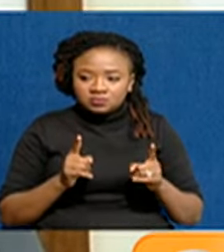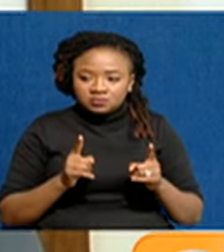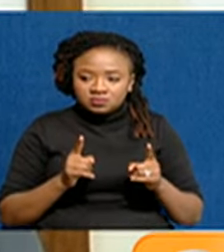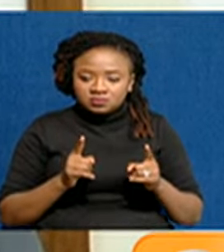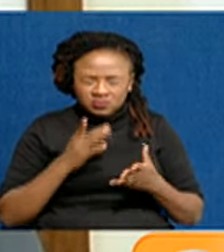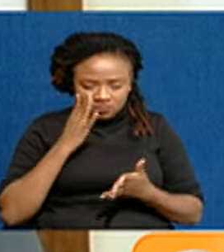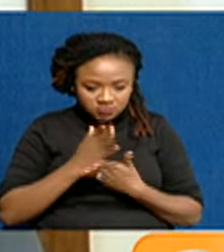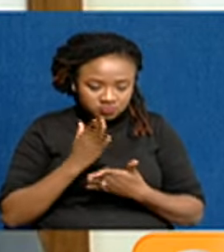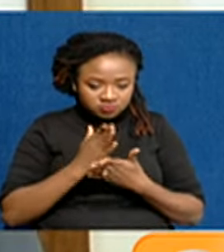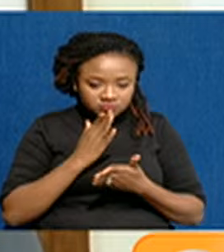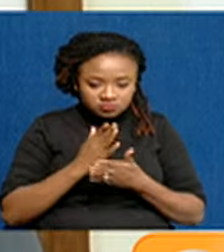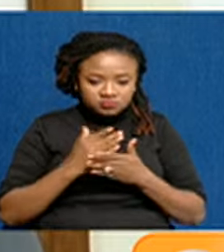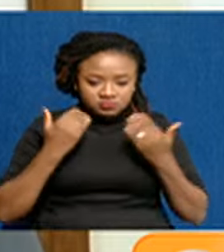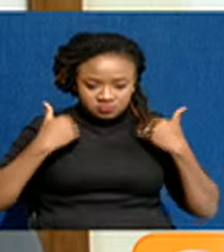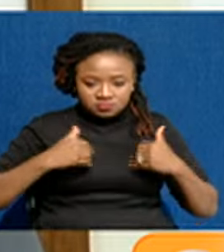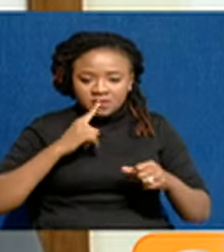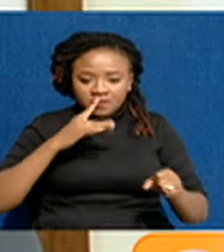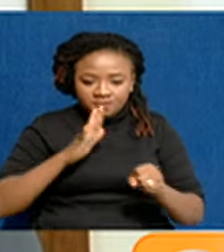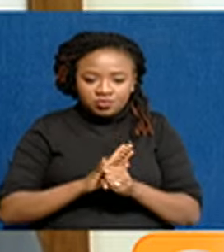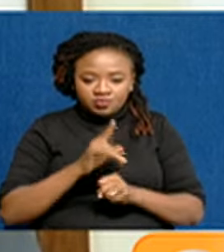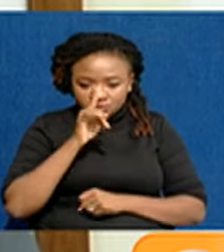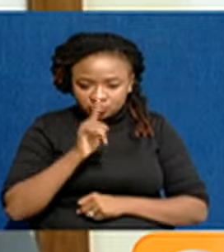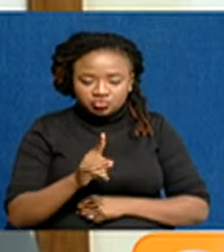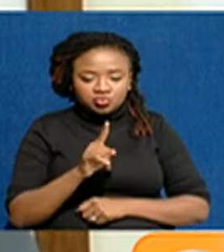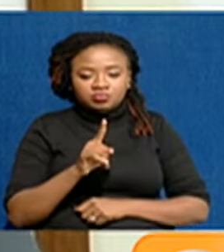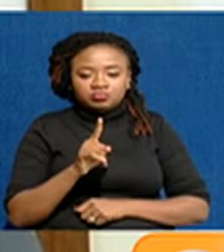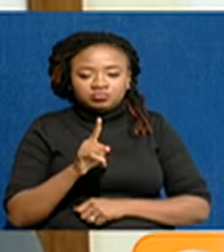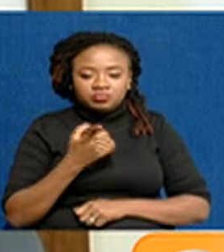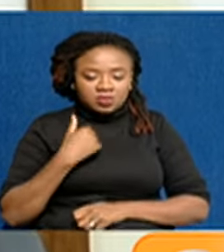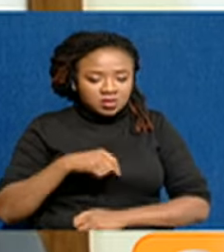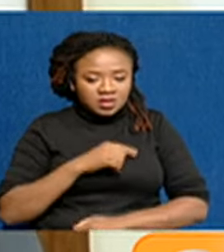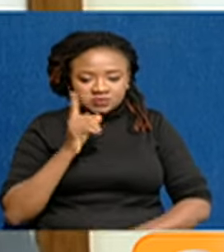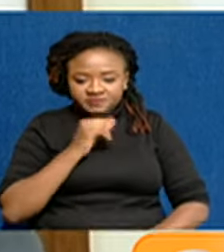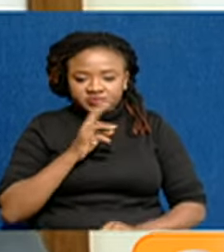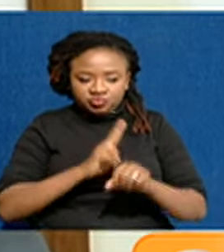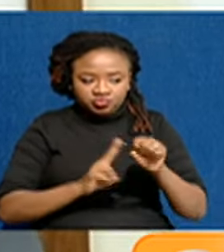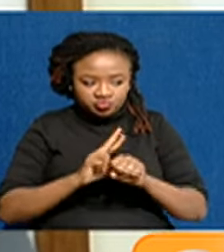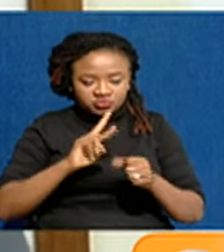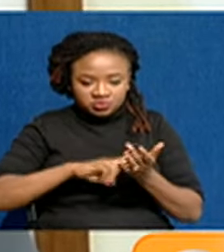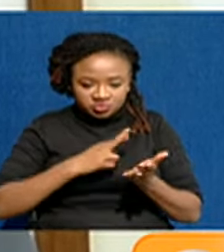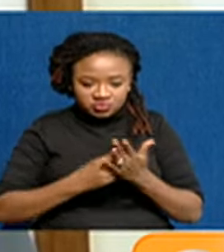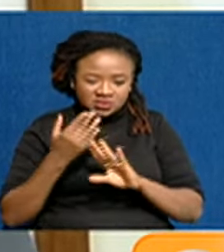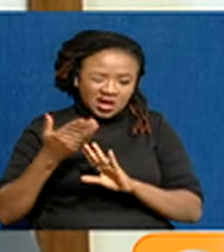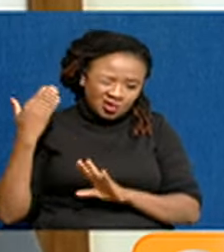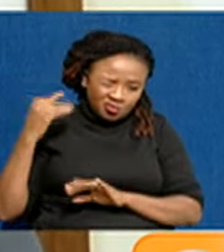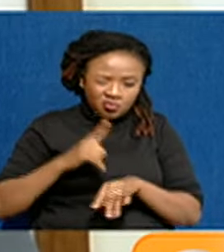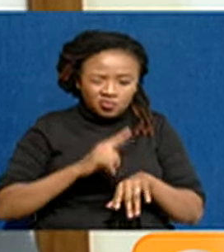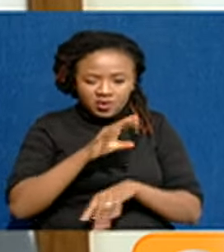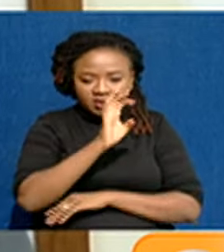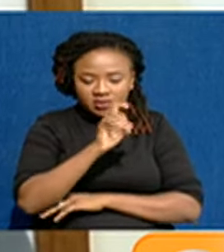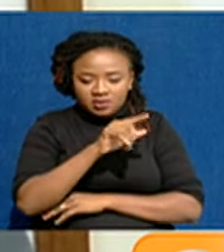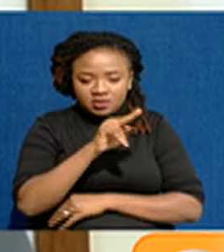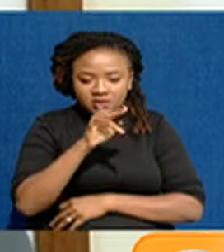For sure, I want to assure you, Trevor Mbinja, we spent quite a number of resources around the El Nino, providing for